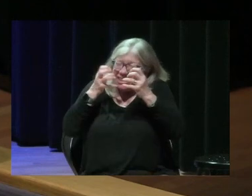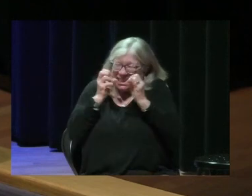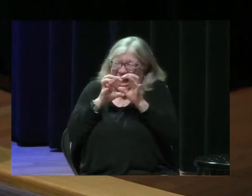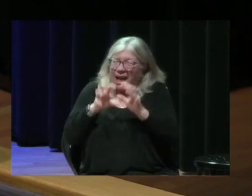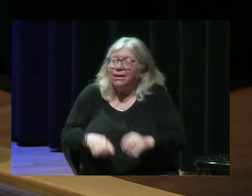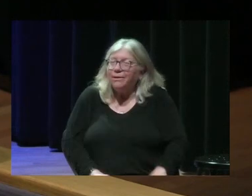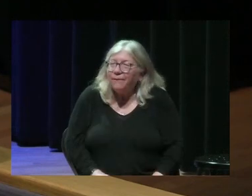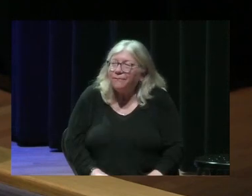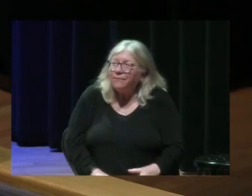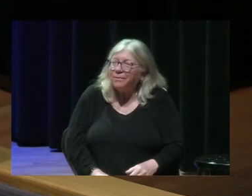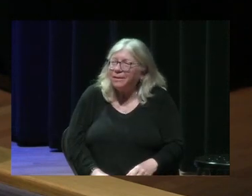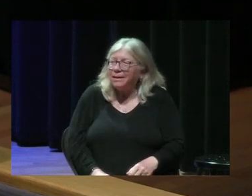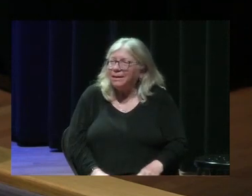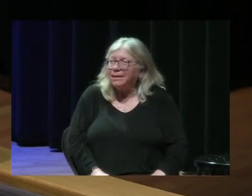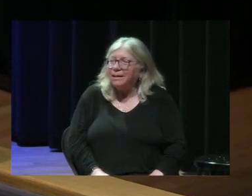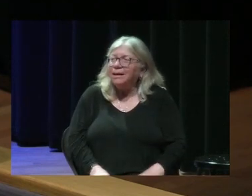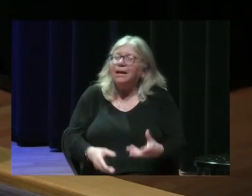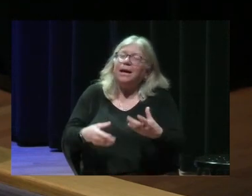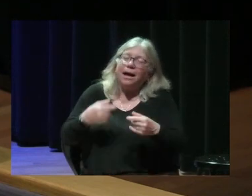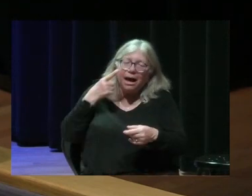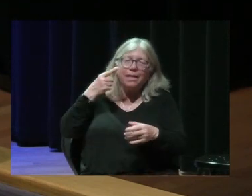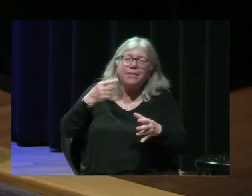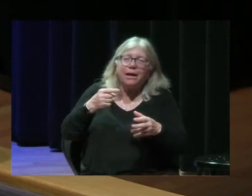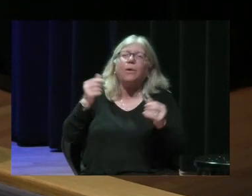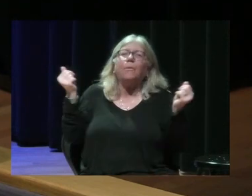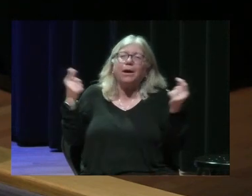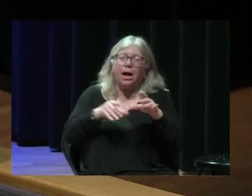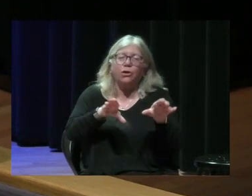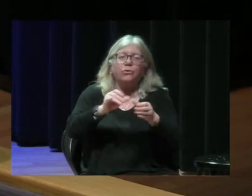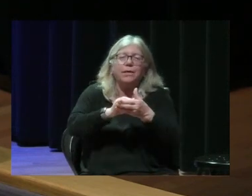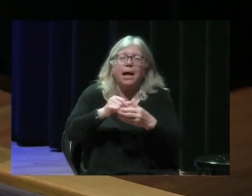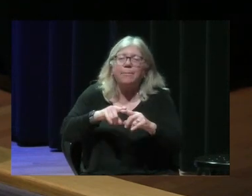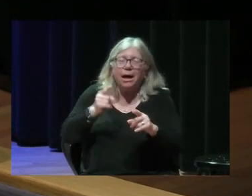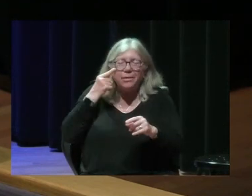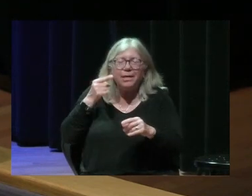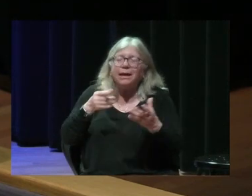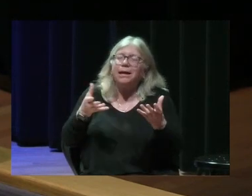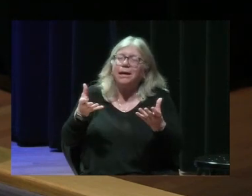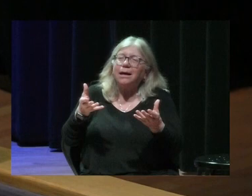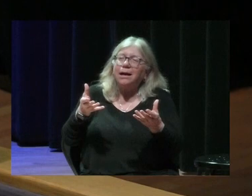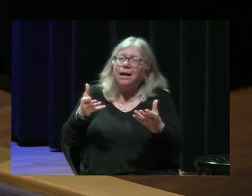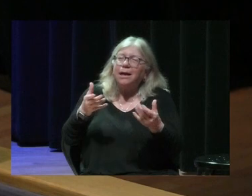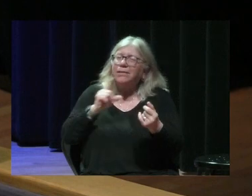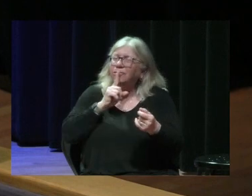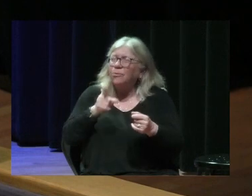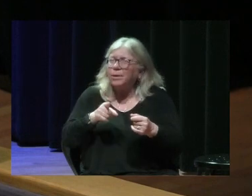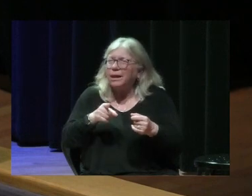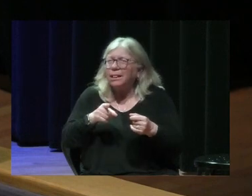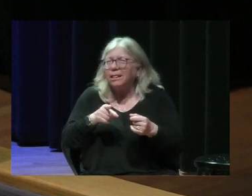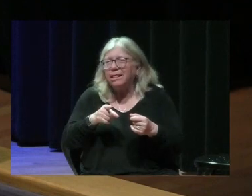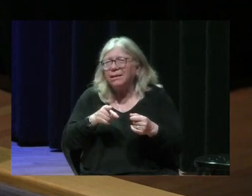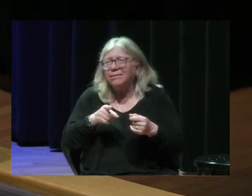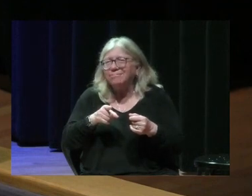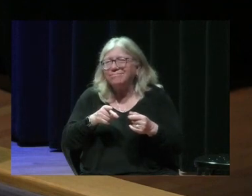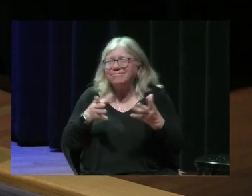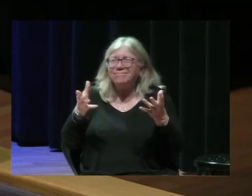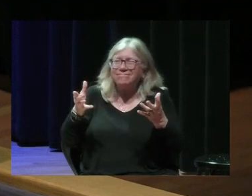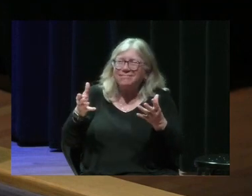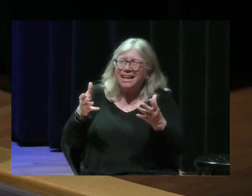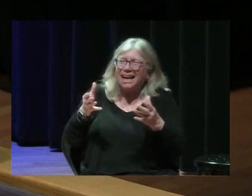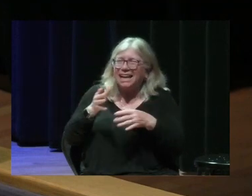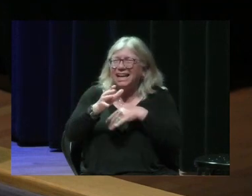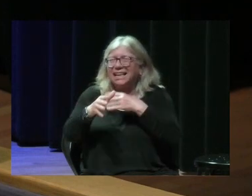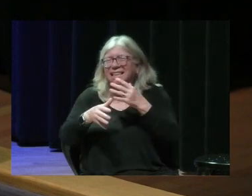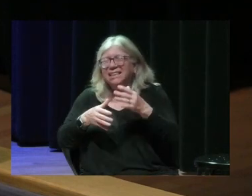that. And so I think, like, we all do it, but I think there has been this, there is a real undercurrent I